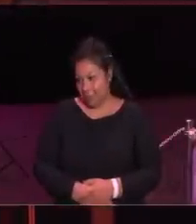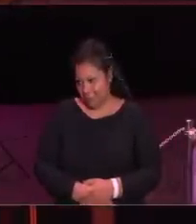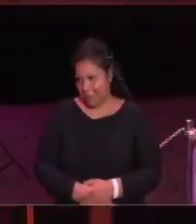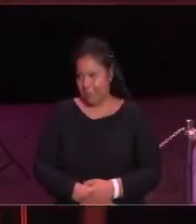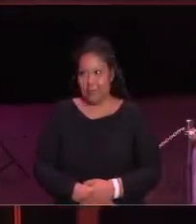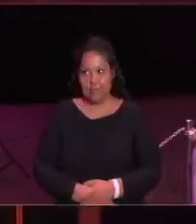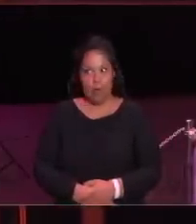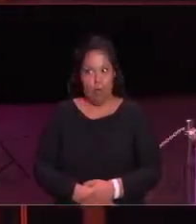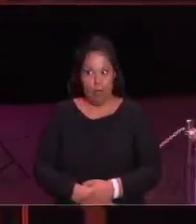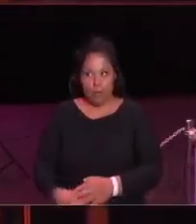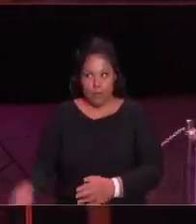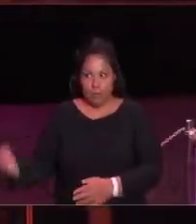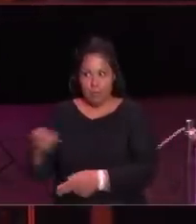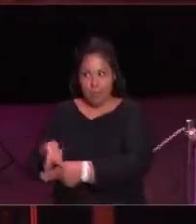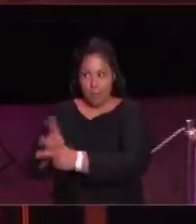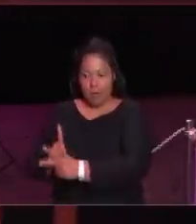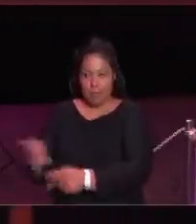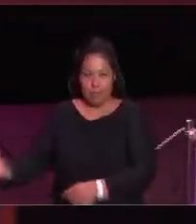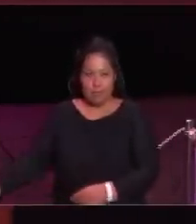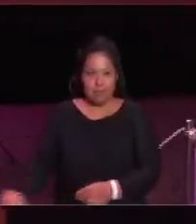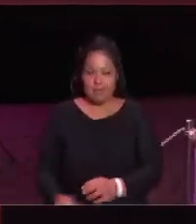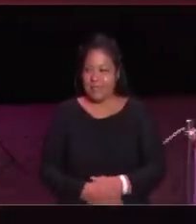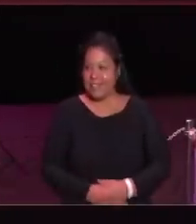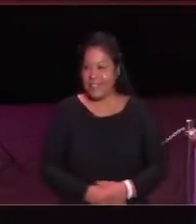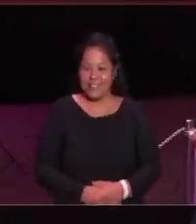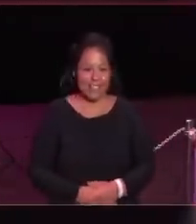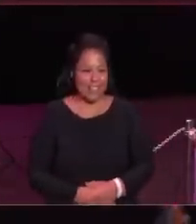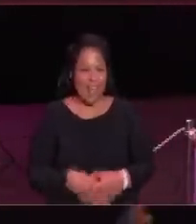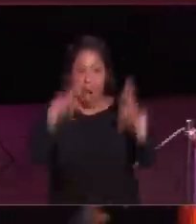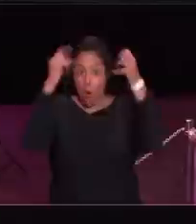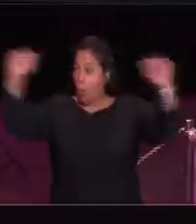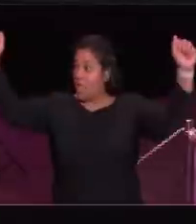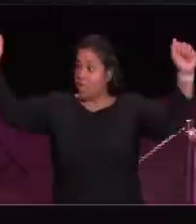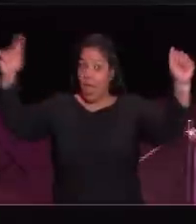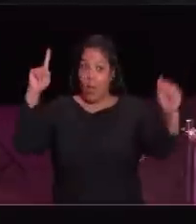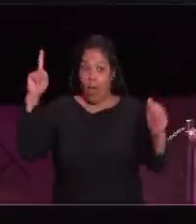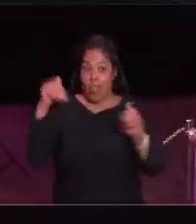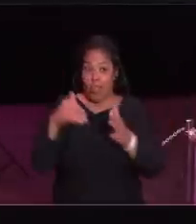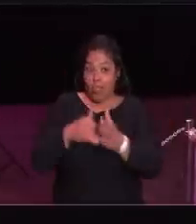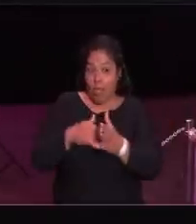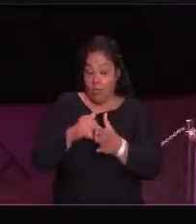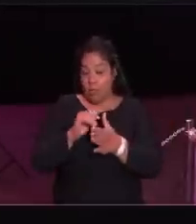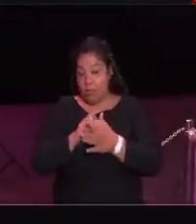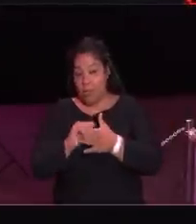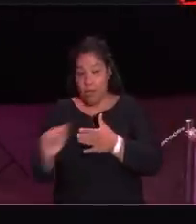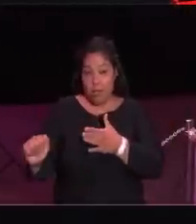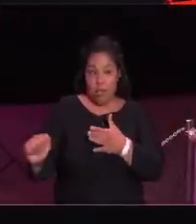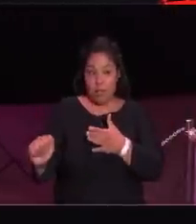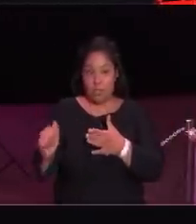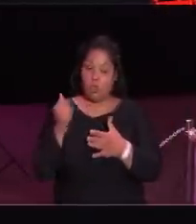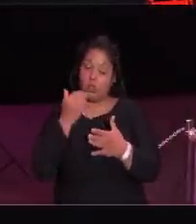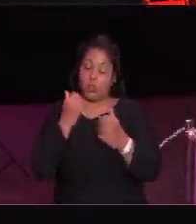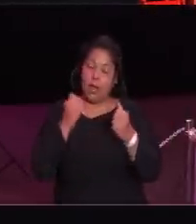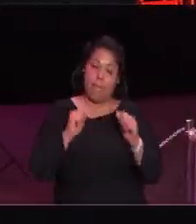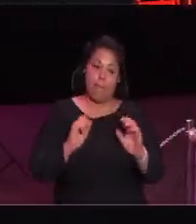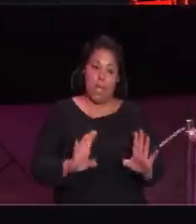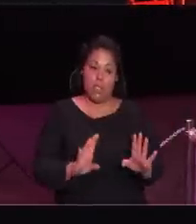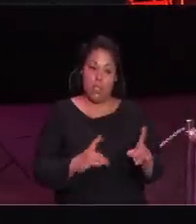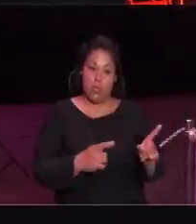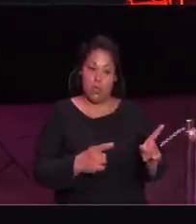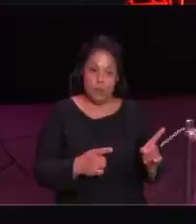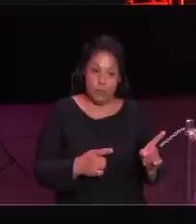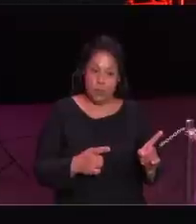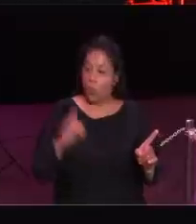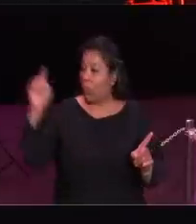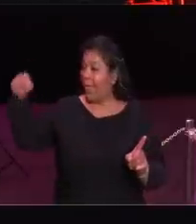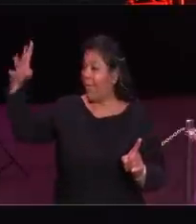Where are you at? ¿Dónde están? Our president, $1,000. God bless you. God bless you. We need four